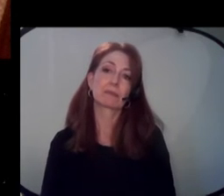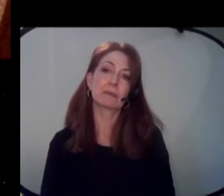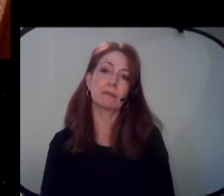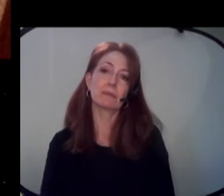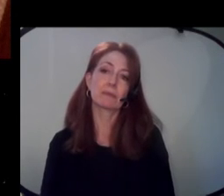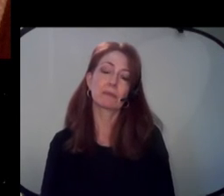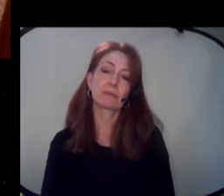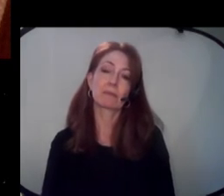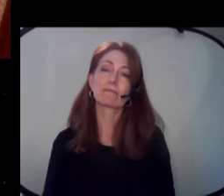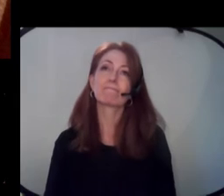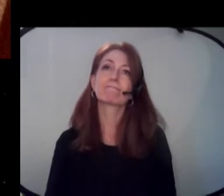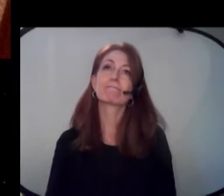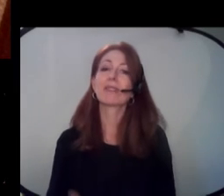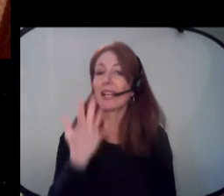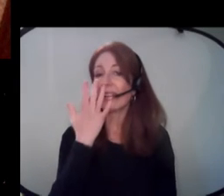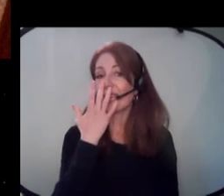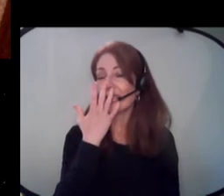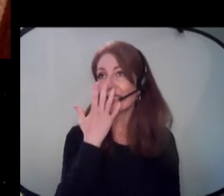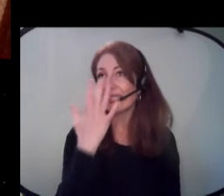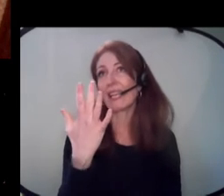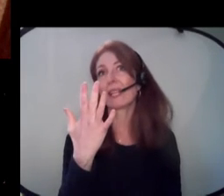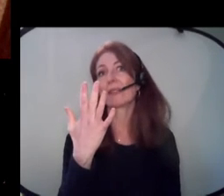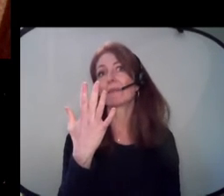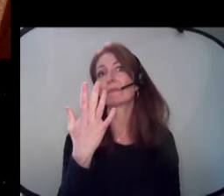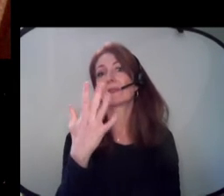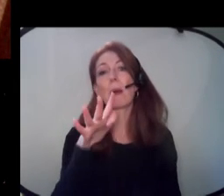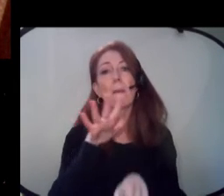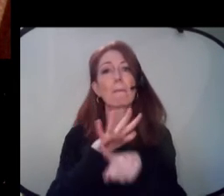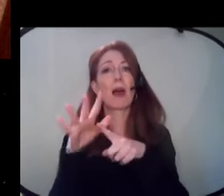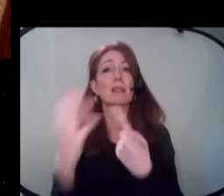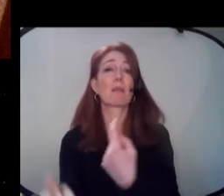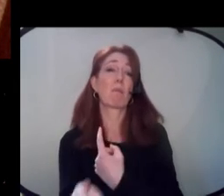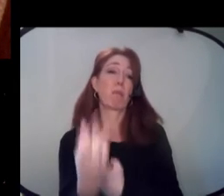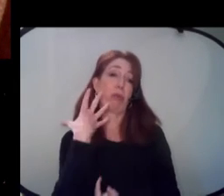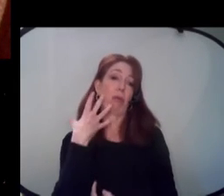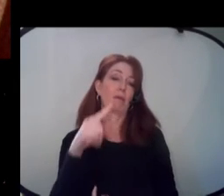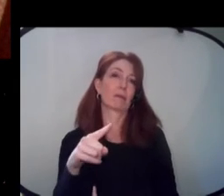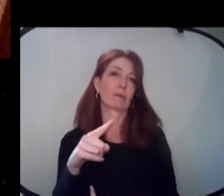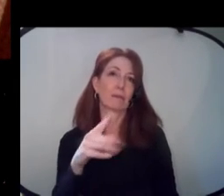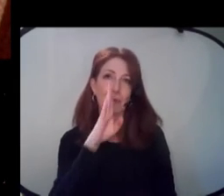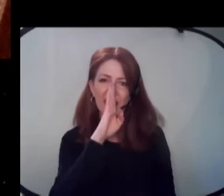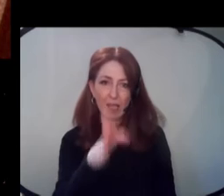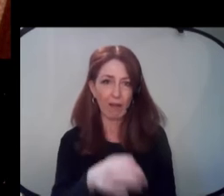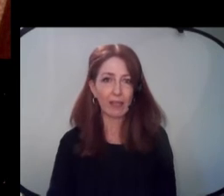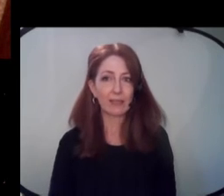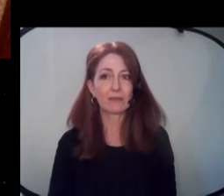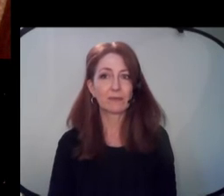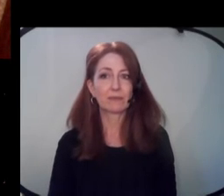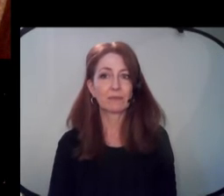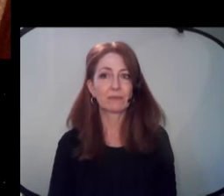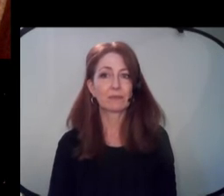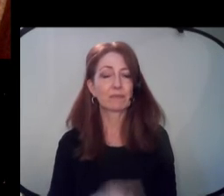And it appears that the blood is spurting towards Judith in quite a precise manner. And it's been pointed out that this